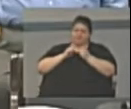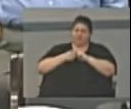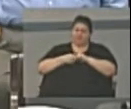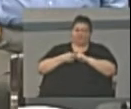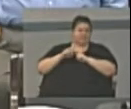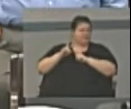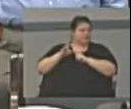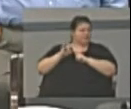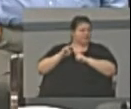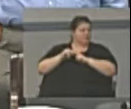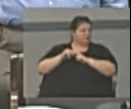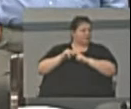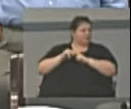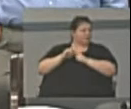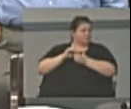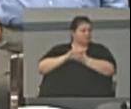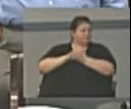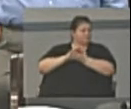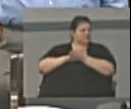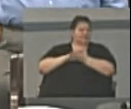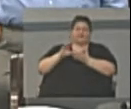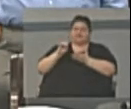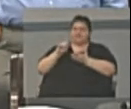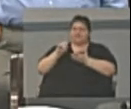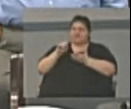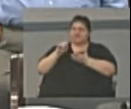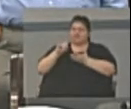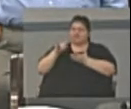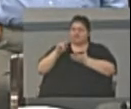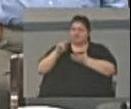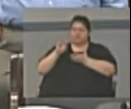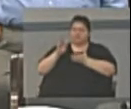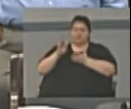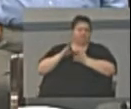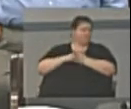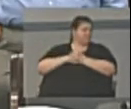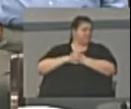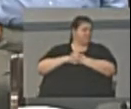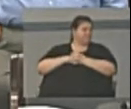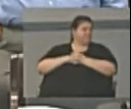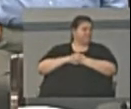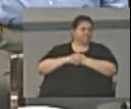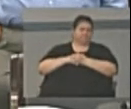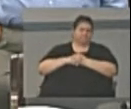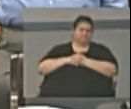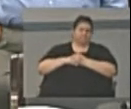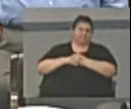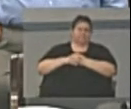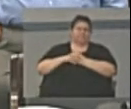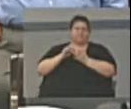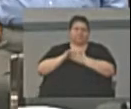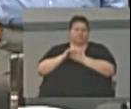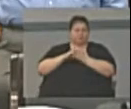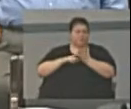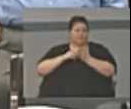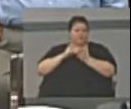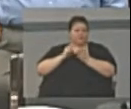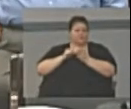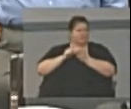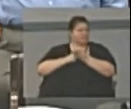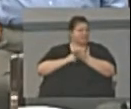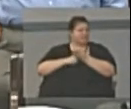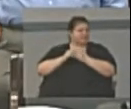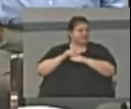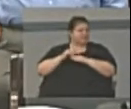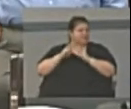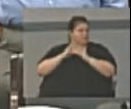memo dated January 9th. No, we don't. And that's what was discussed at the work session. Okay, I just want to make